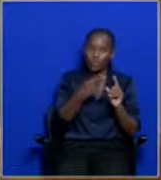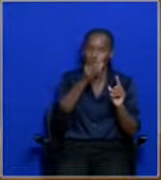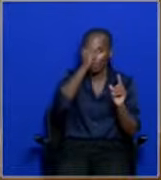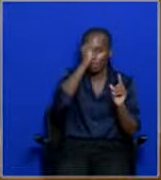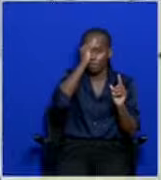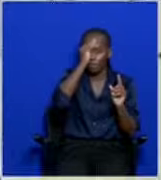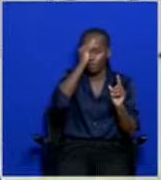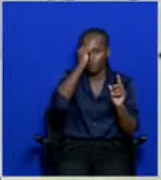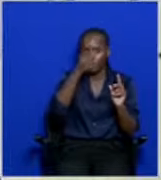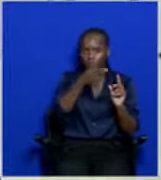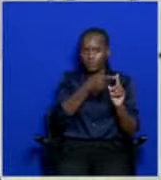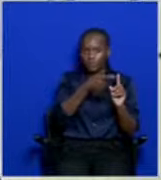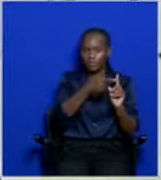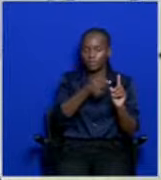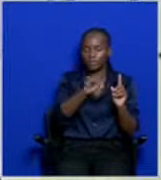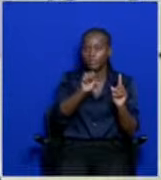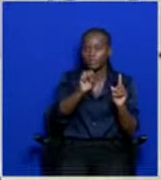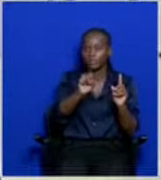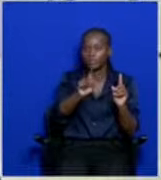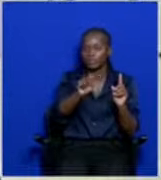Mackenzie. Yes.